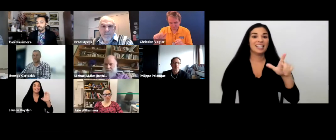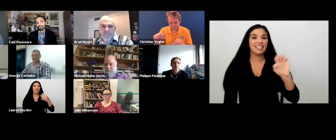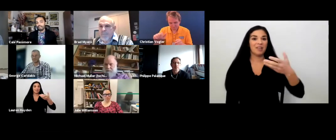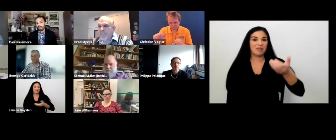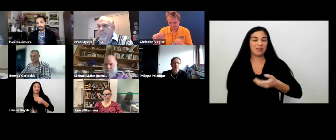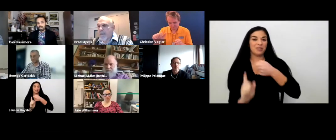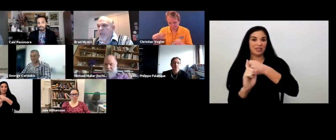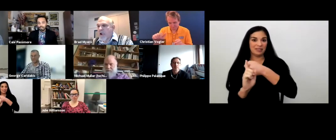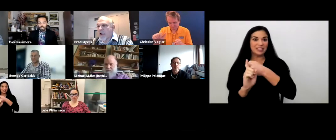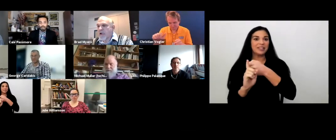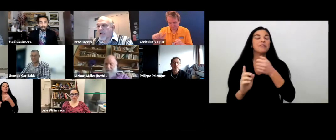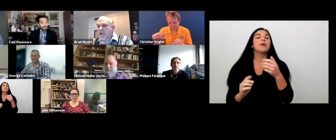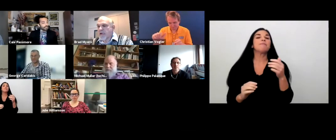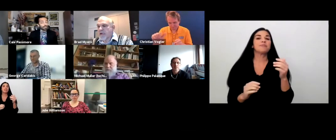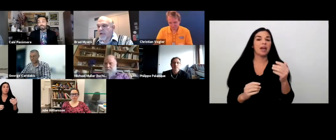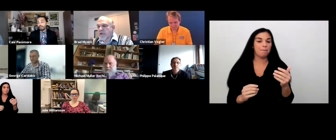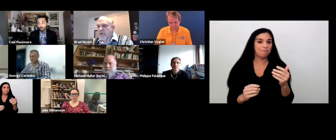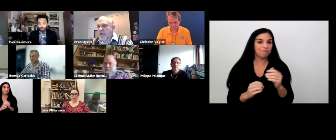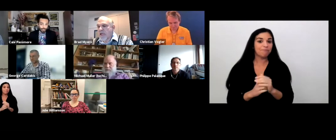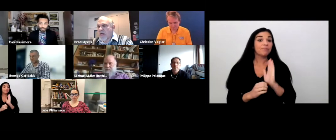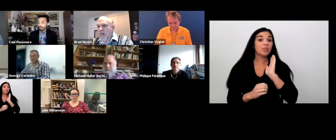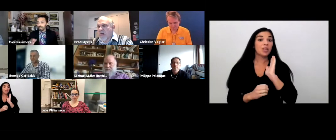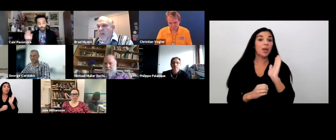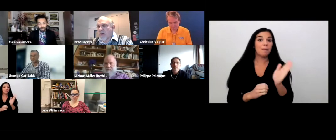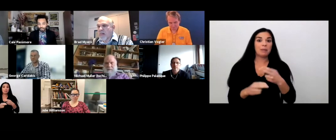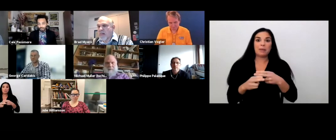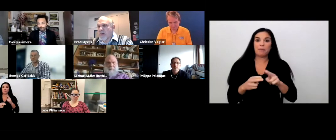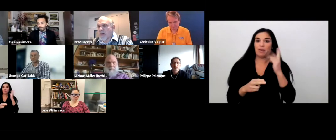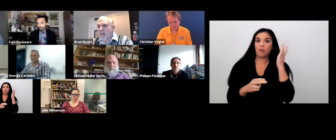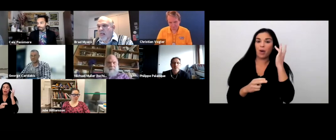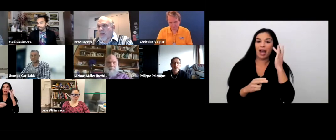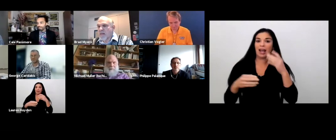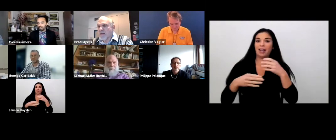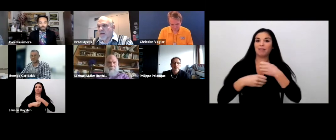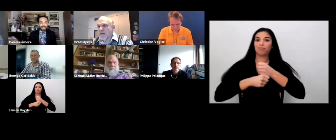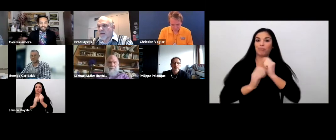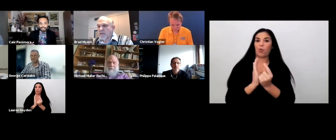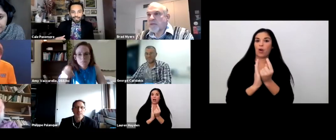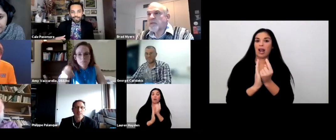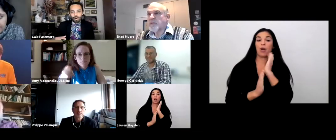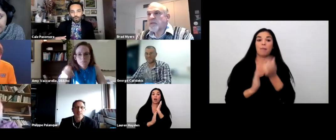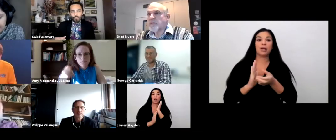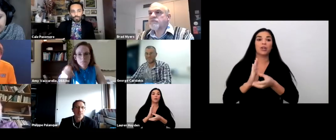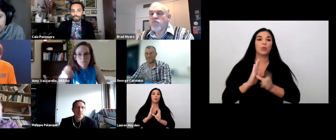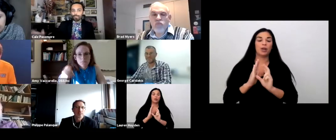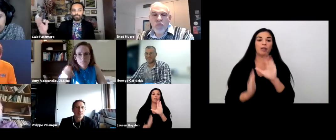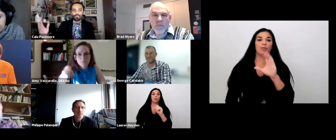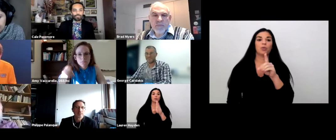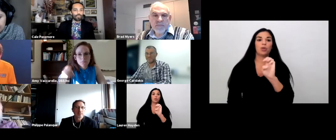Equity. I'm just going to review the code of conduct real quick while everyone else is still coming in.